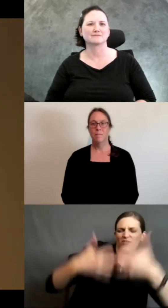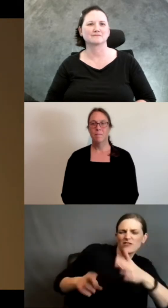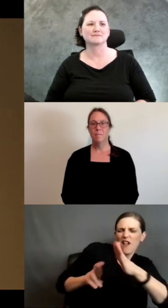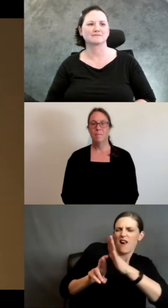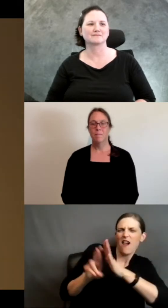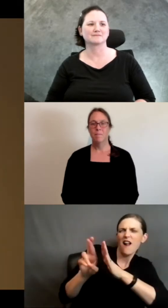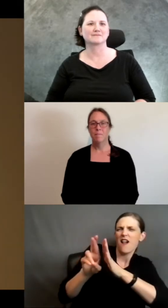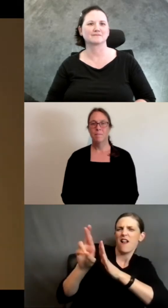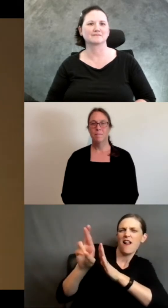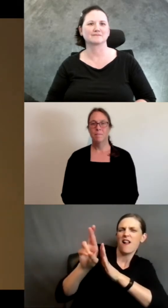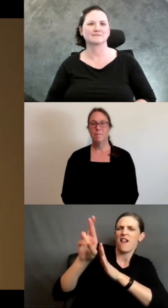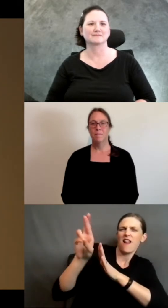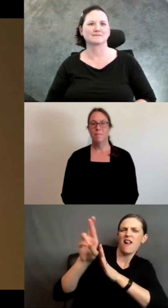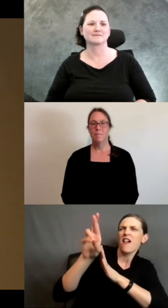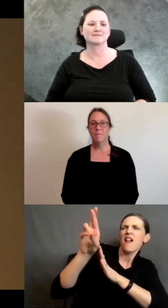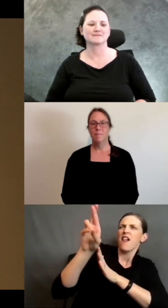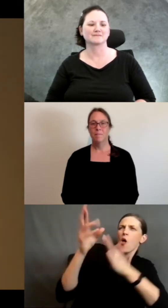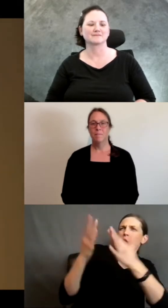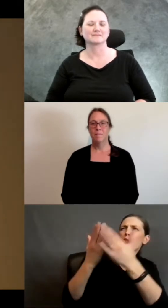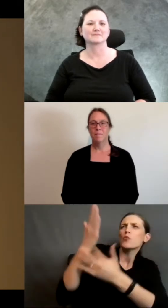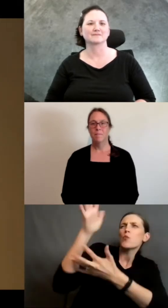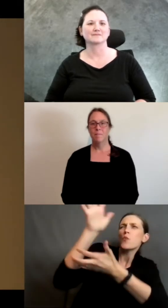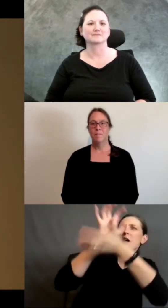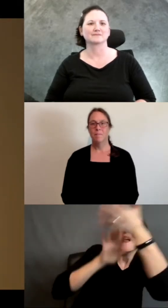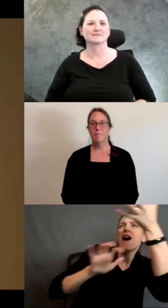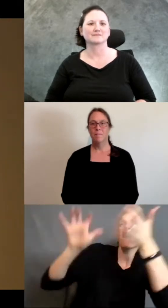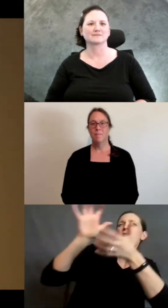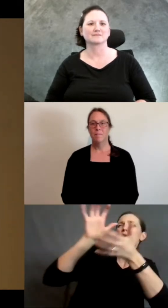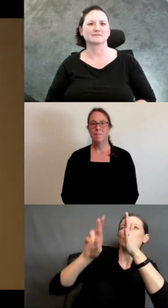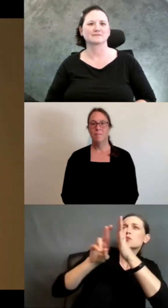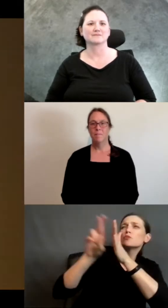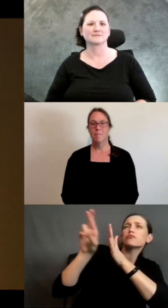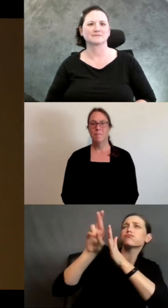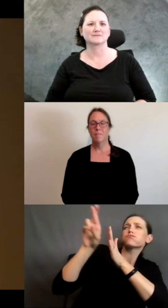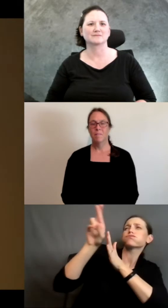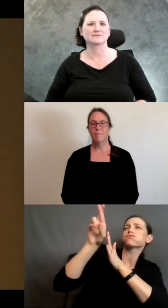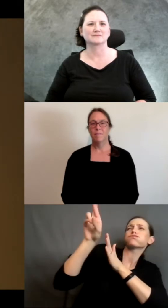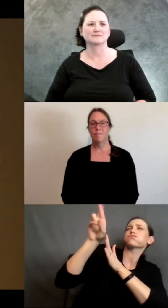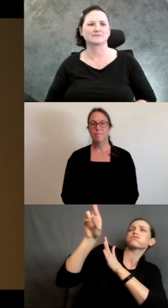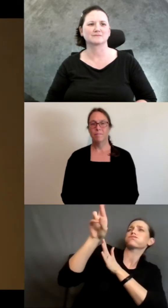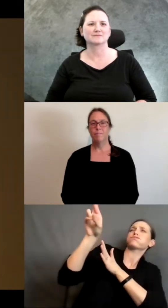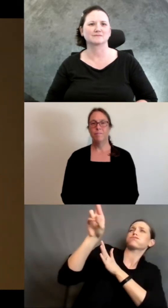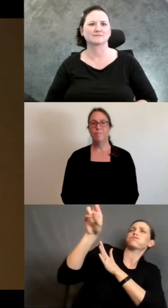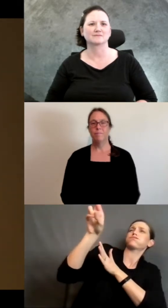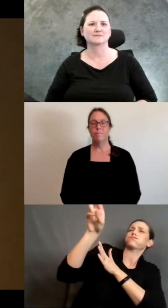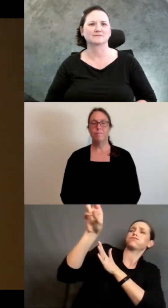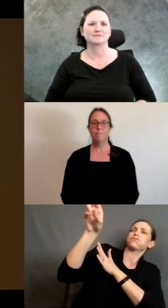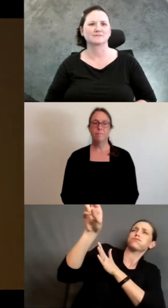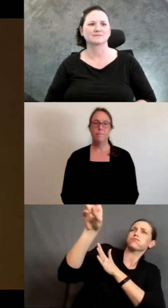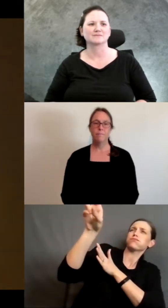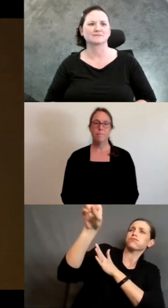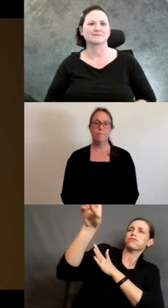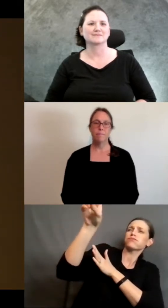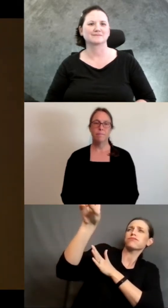Up through the clouds and through the outer layers of Earth's atmosphere, it pushes into outer space.